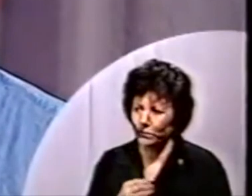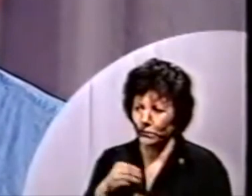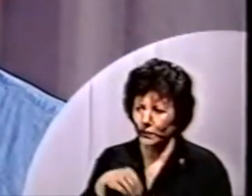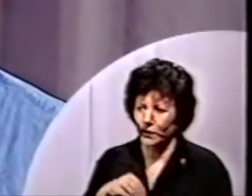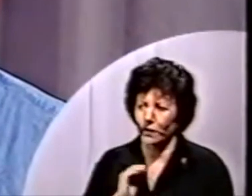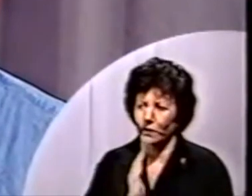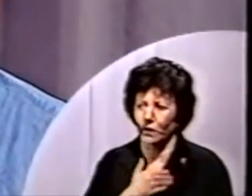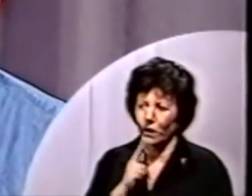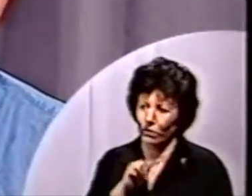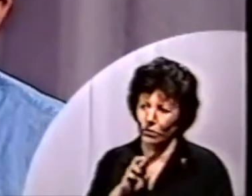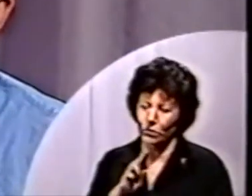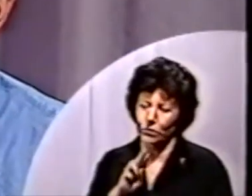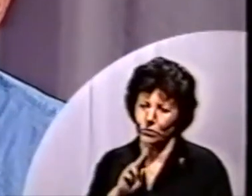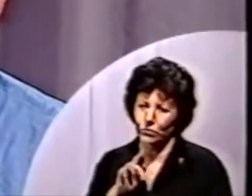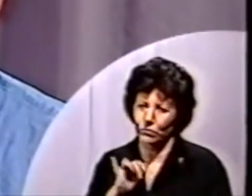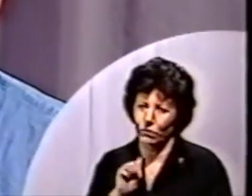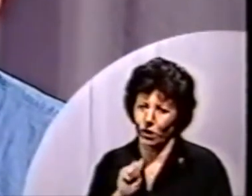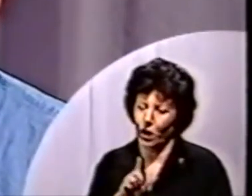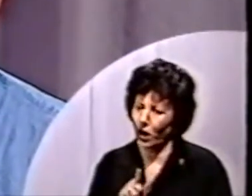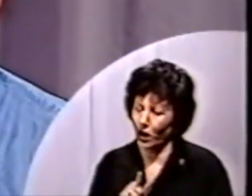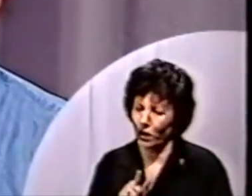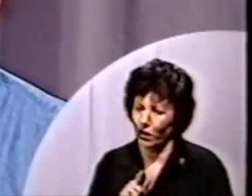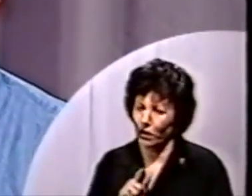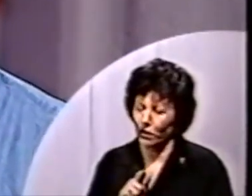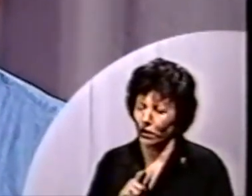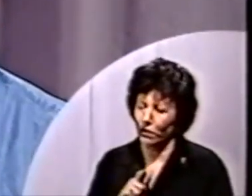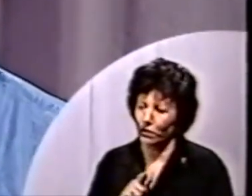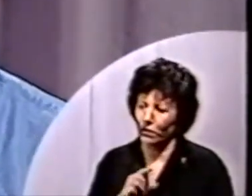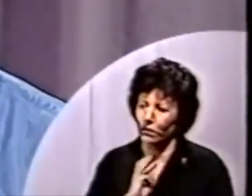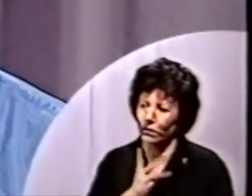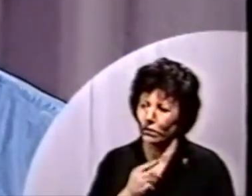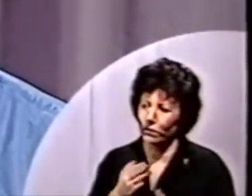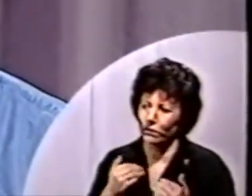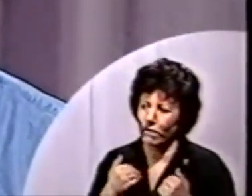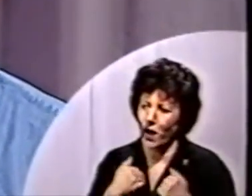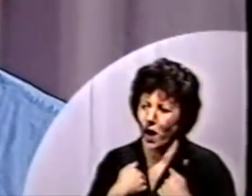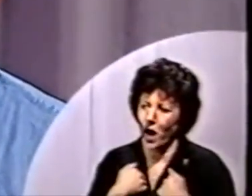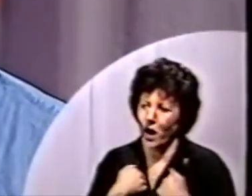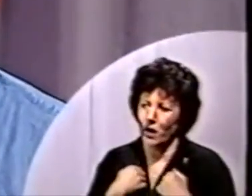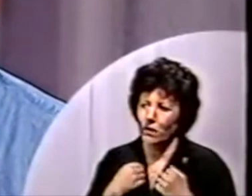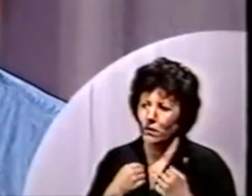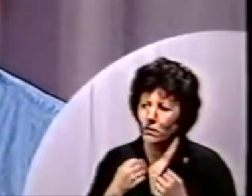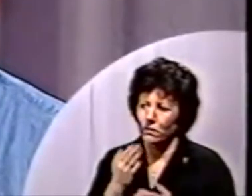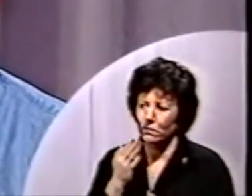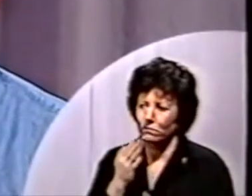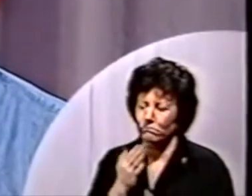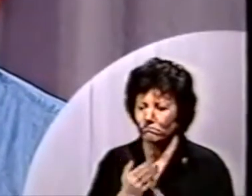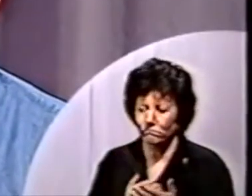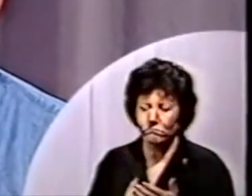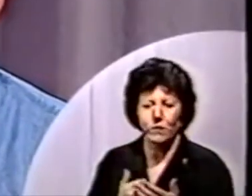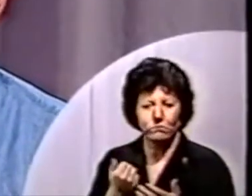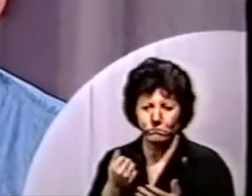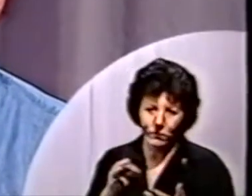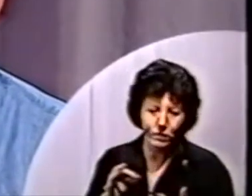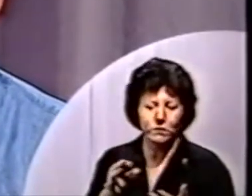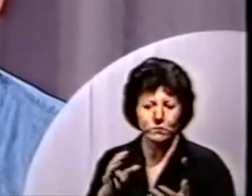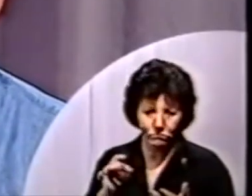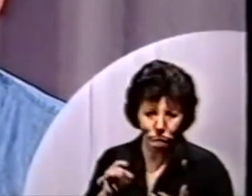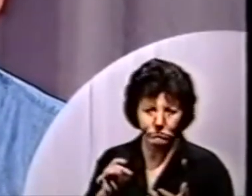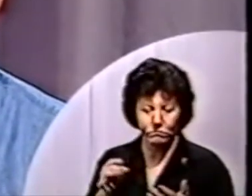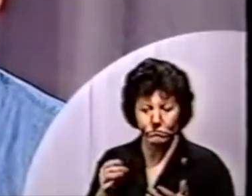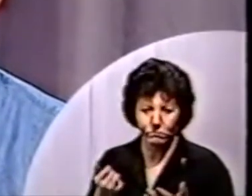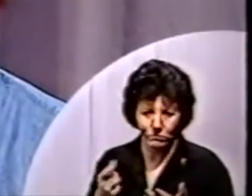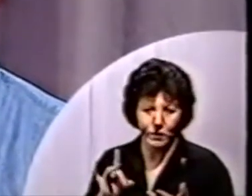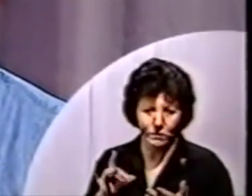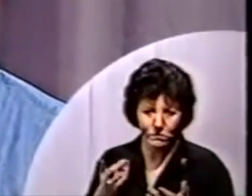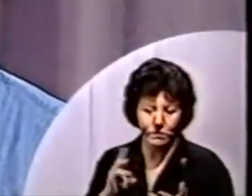trial already, out of the initial participants, we've had somewhere in the teens number of